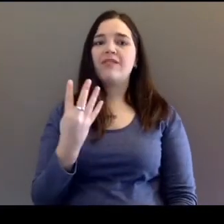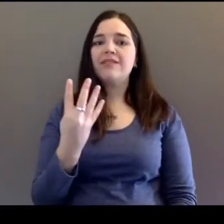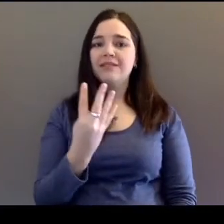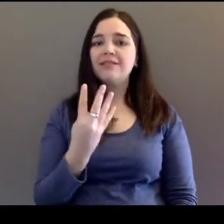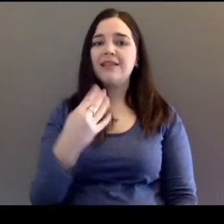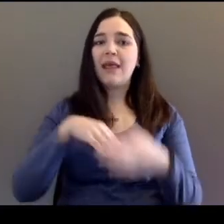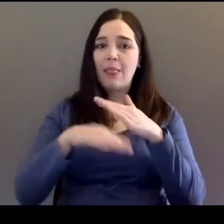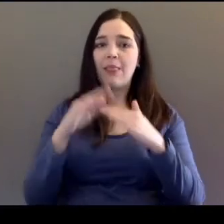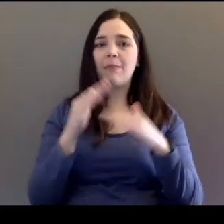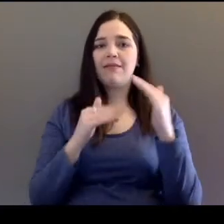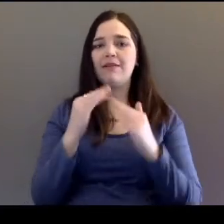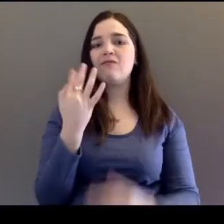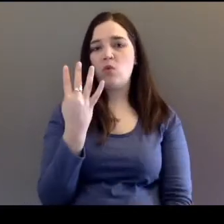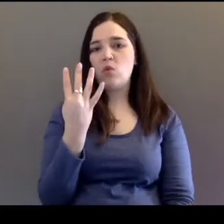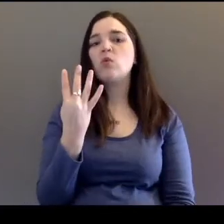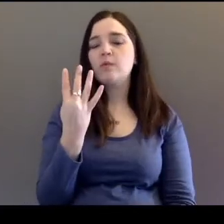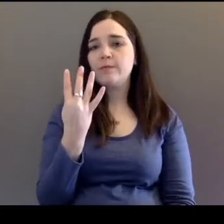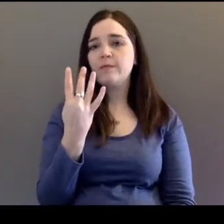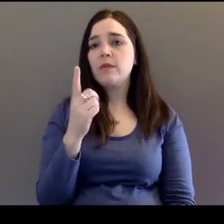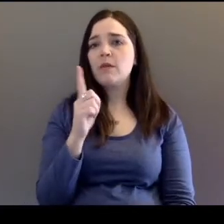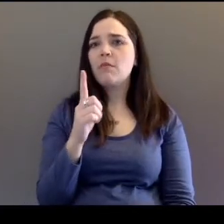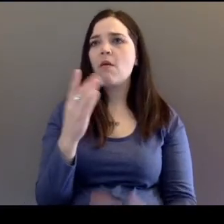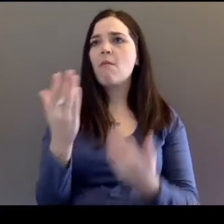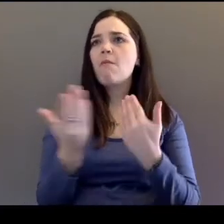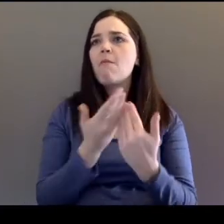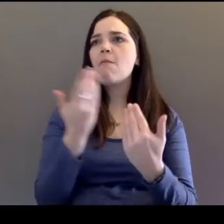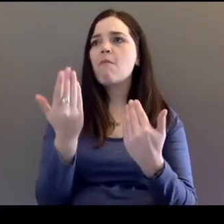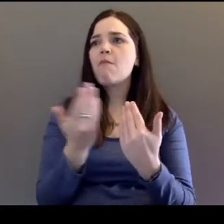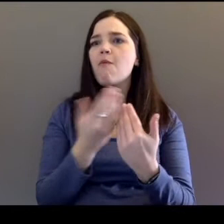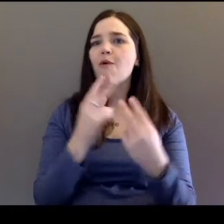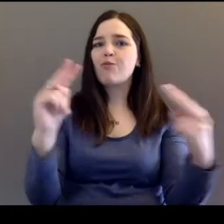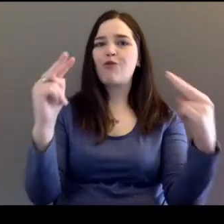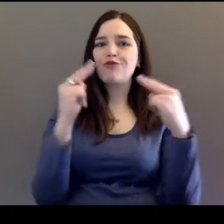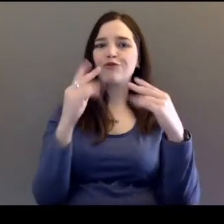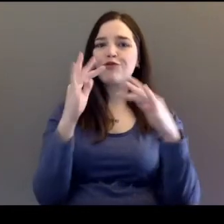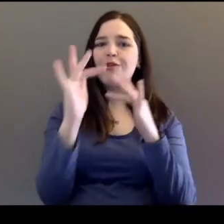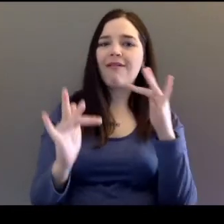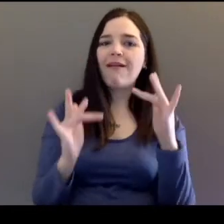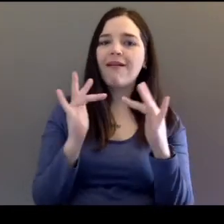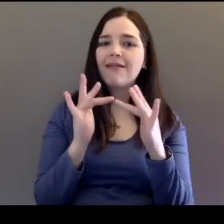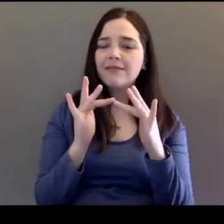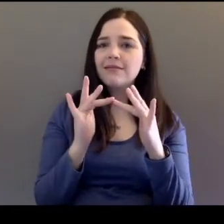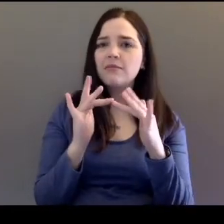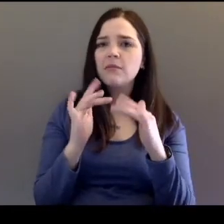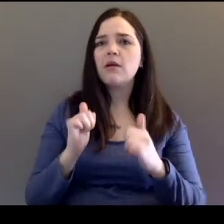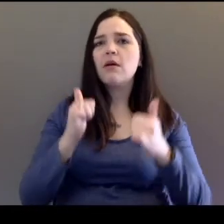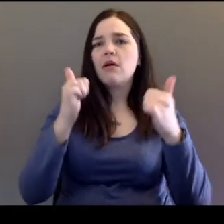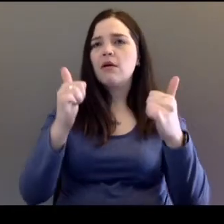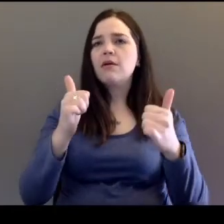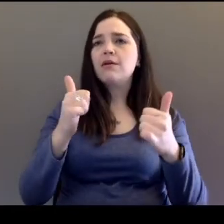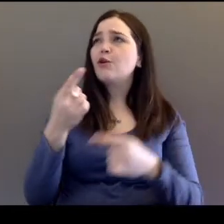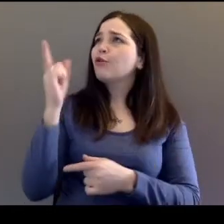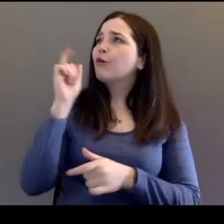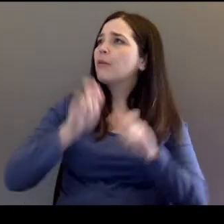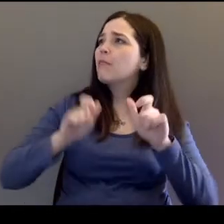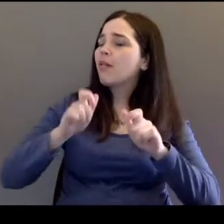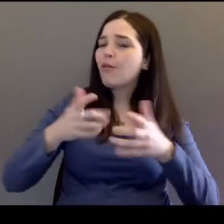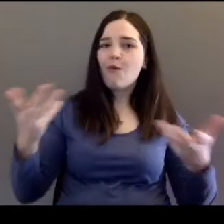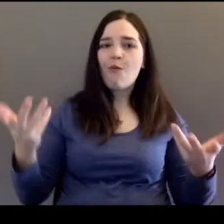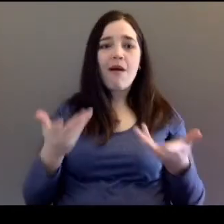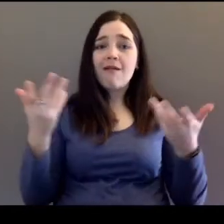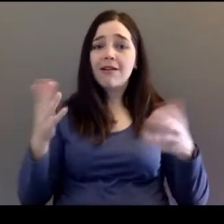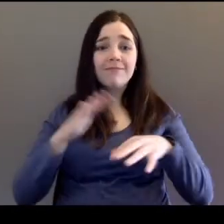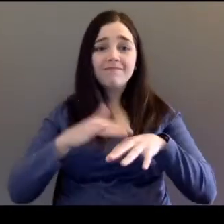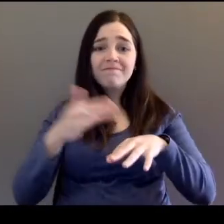in the building now. But there are far more of us that are watching online, and it's good to be God's people wherever we are this